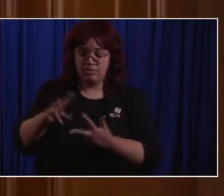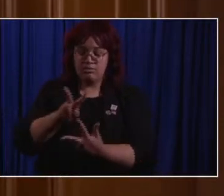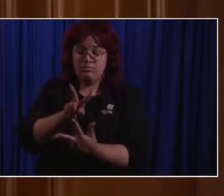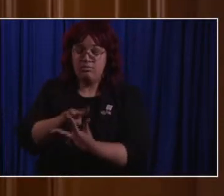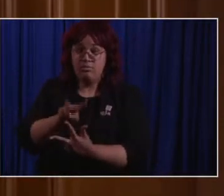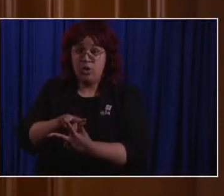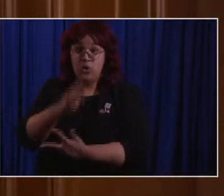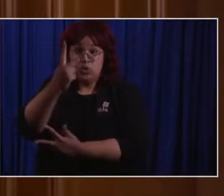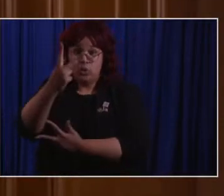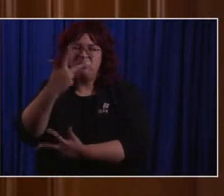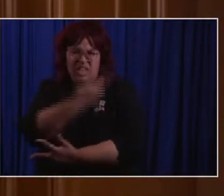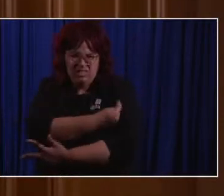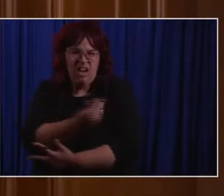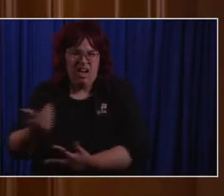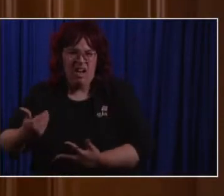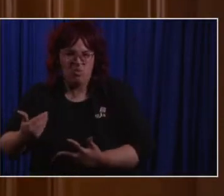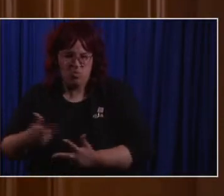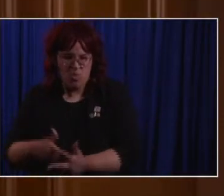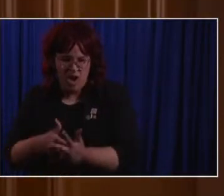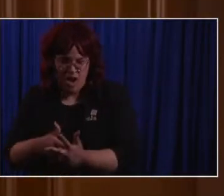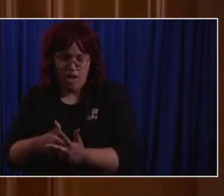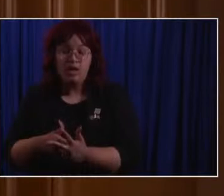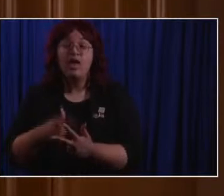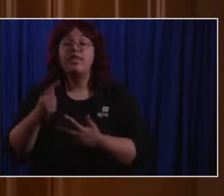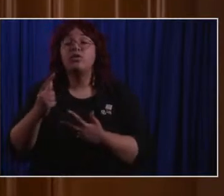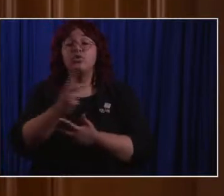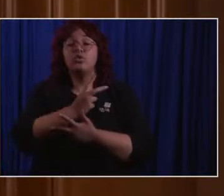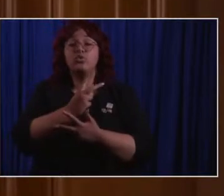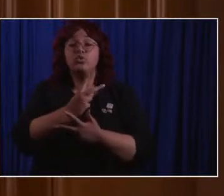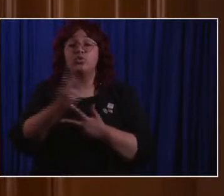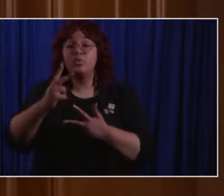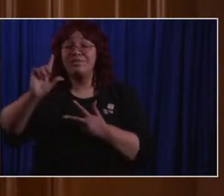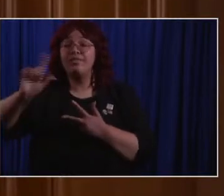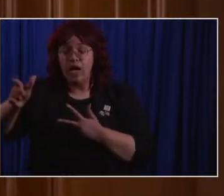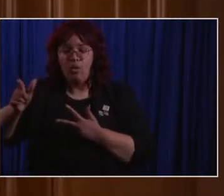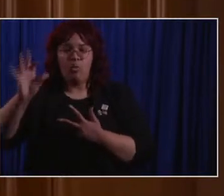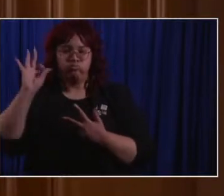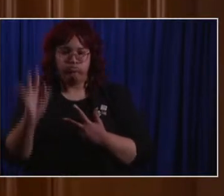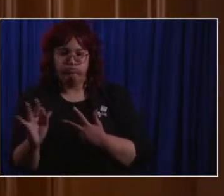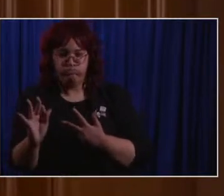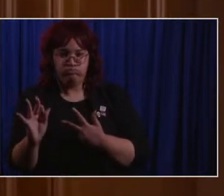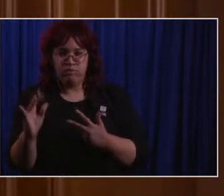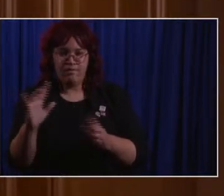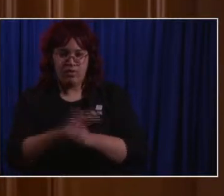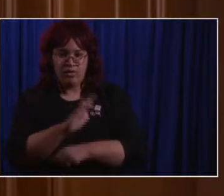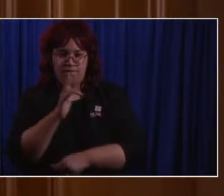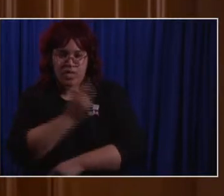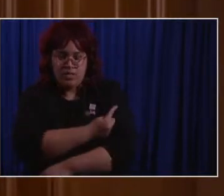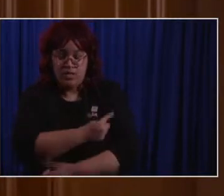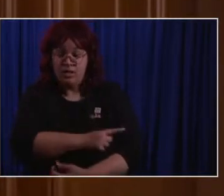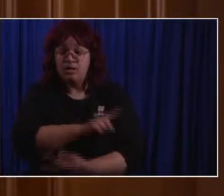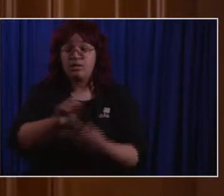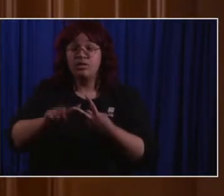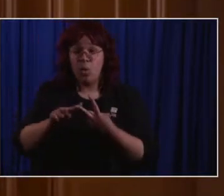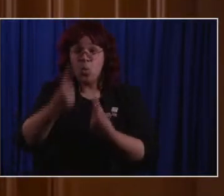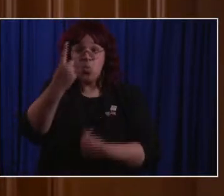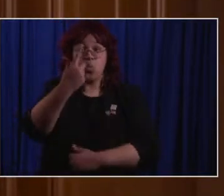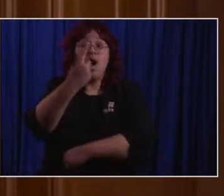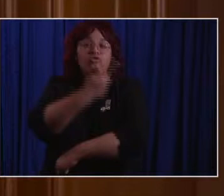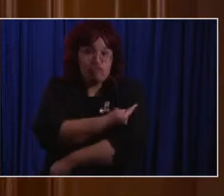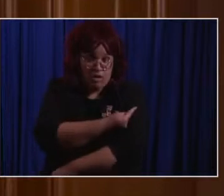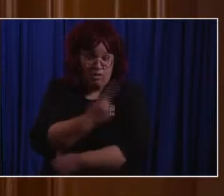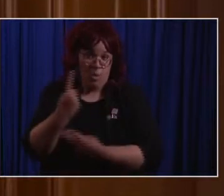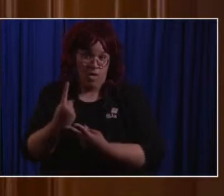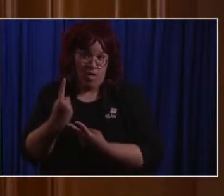the definition of fully vaccinated. So we hope that this change will give